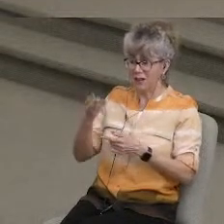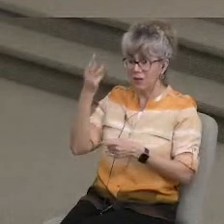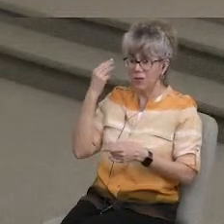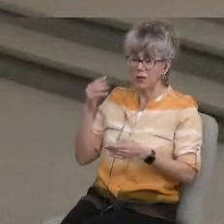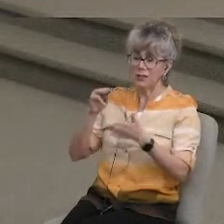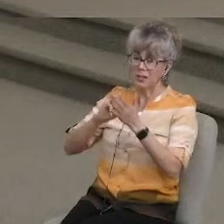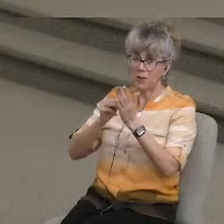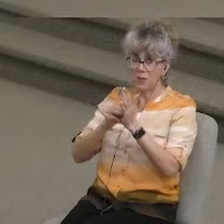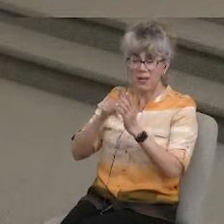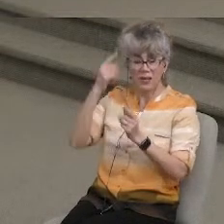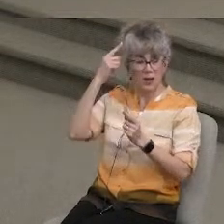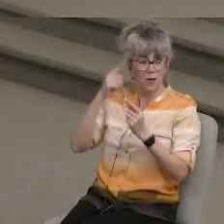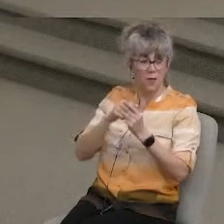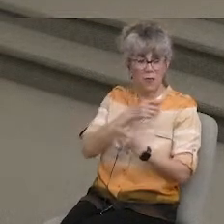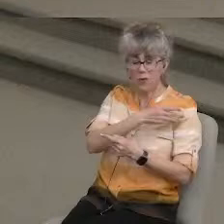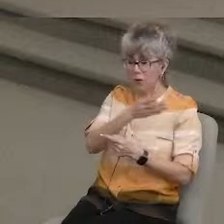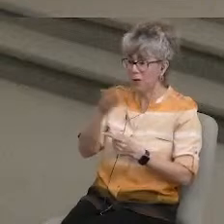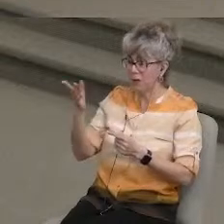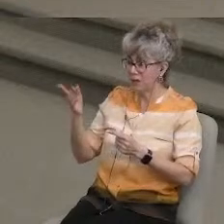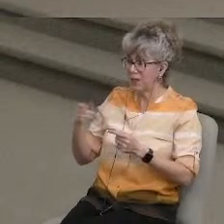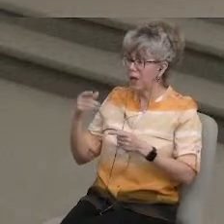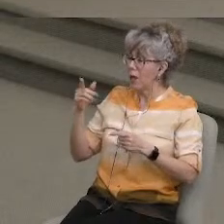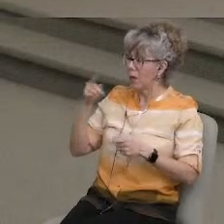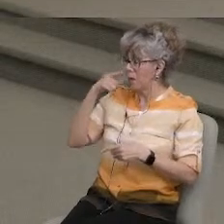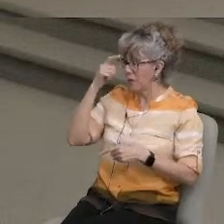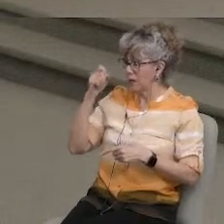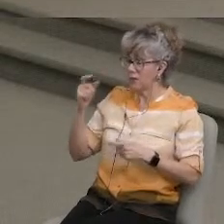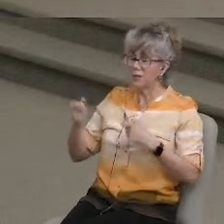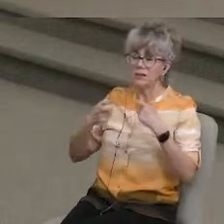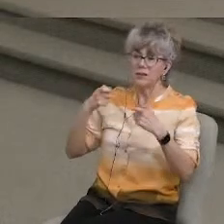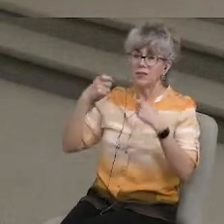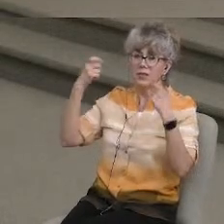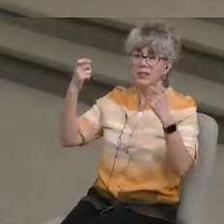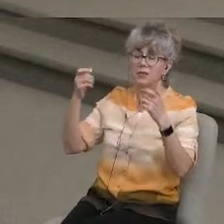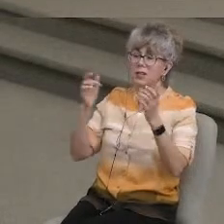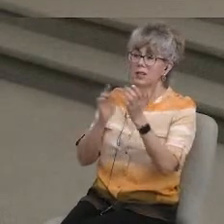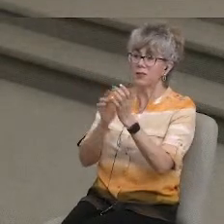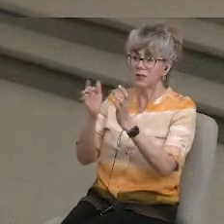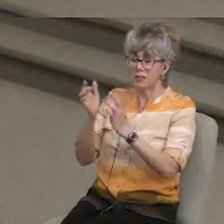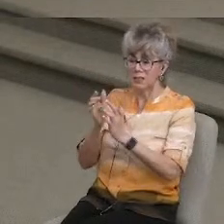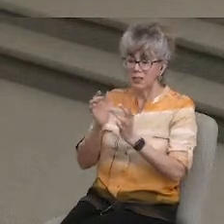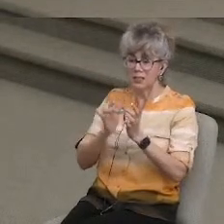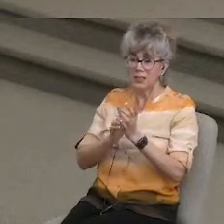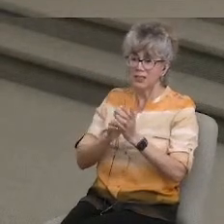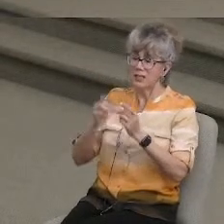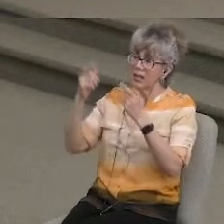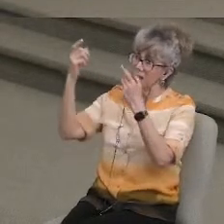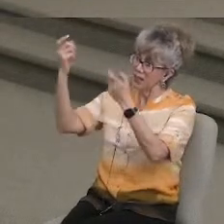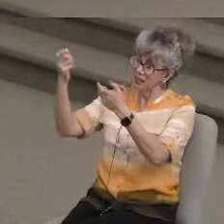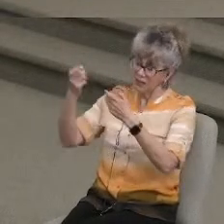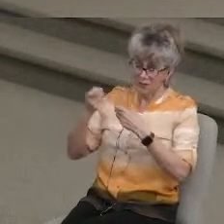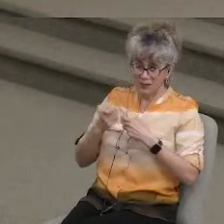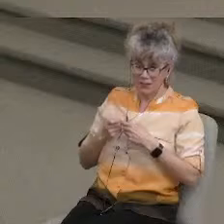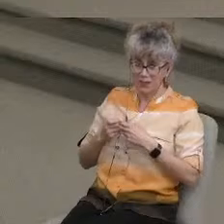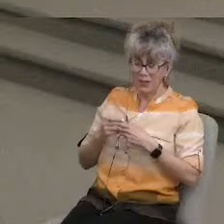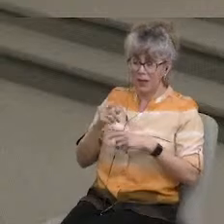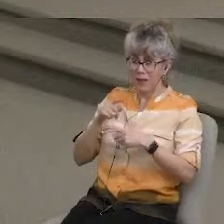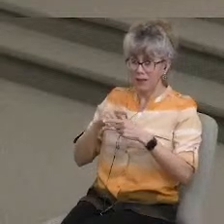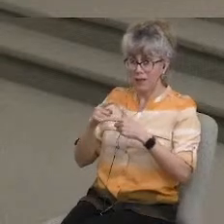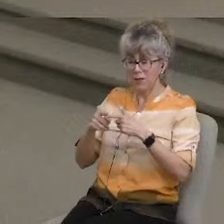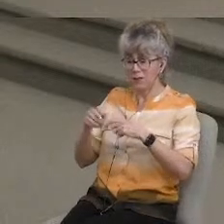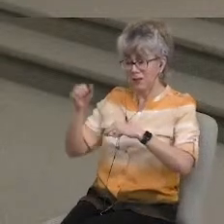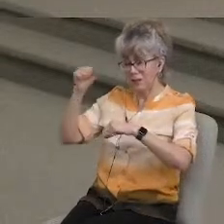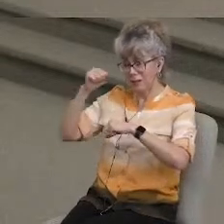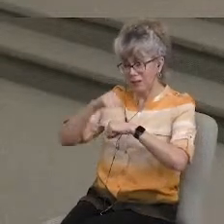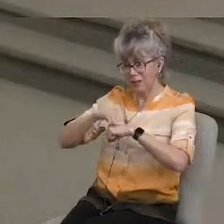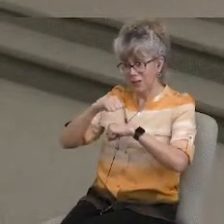for us because of the victory that Jesus gave us. And then we see that stone.